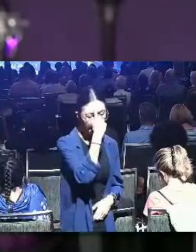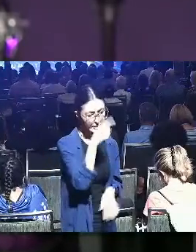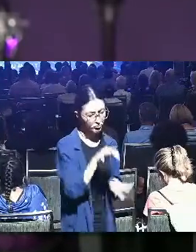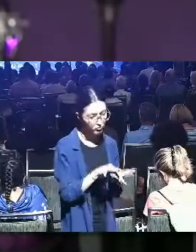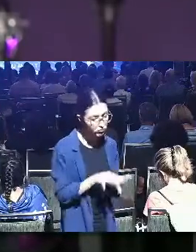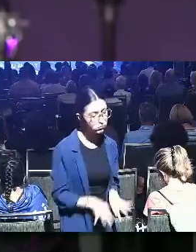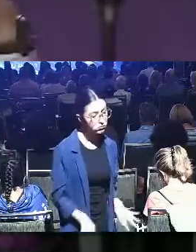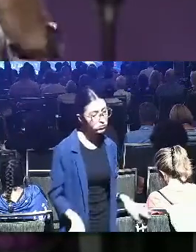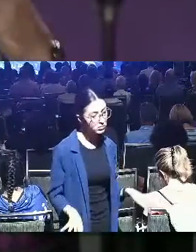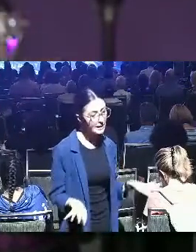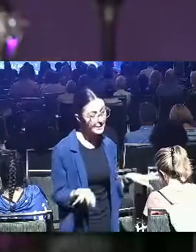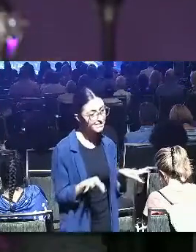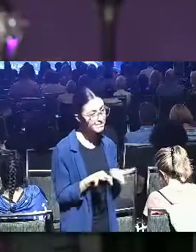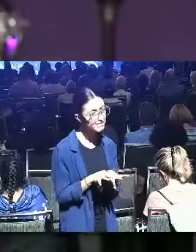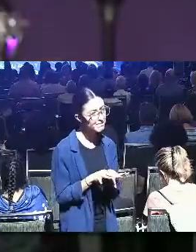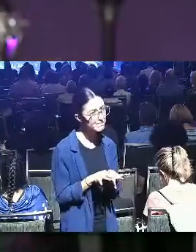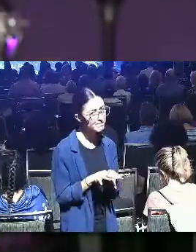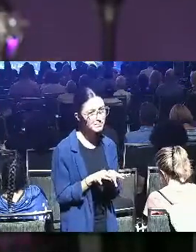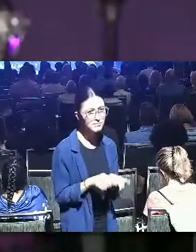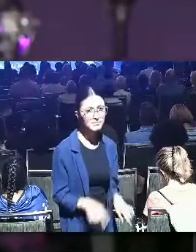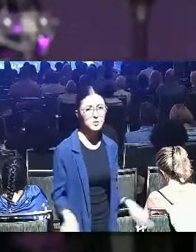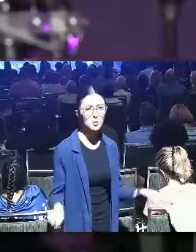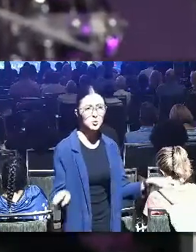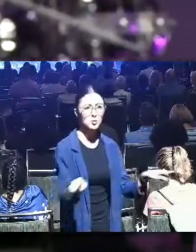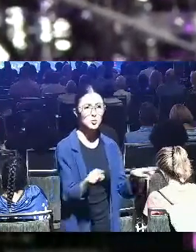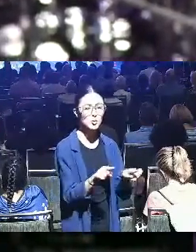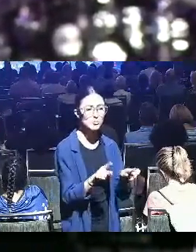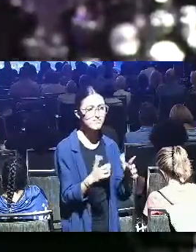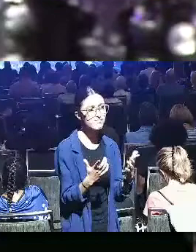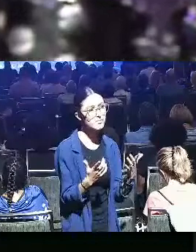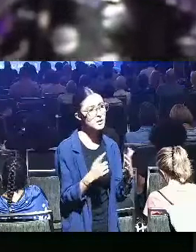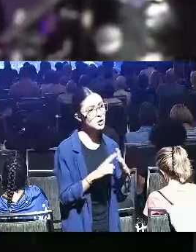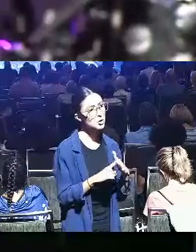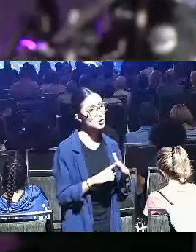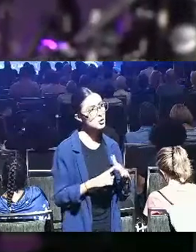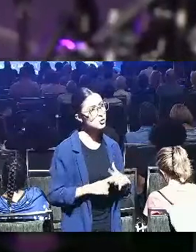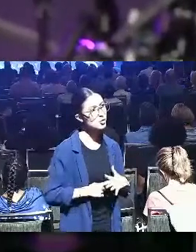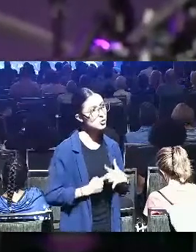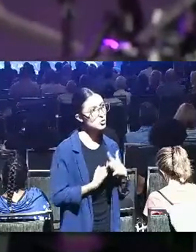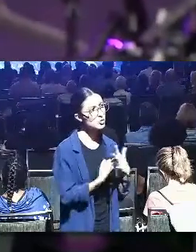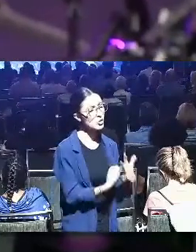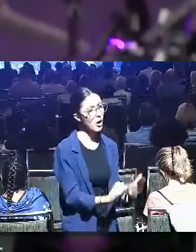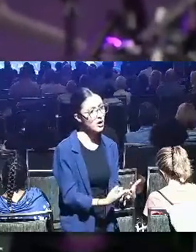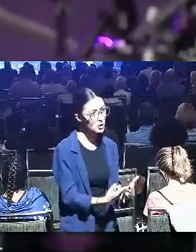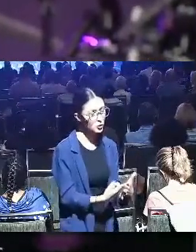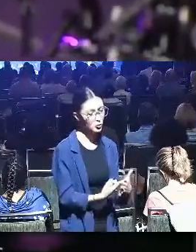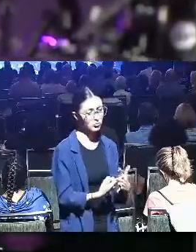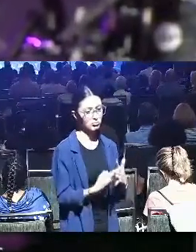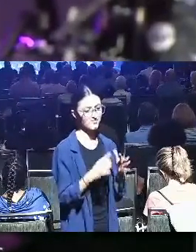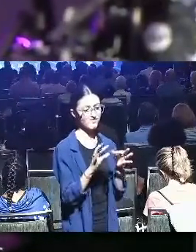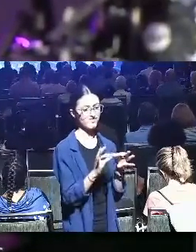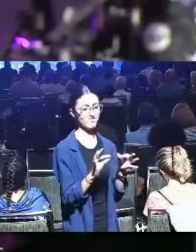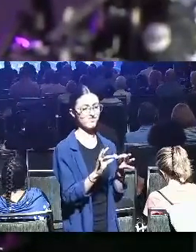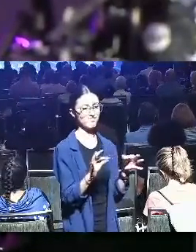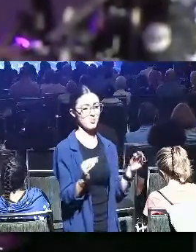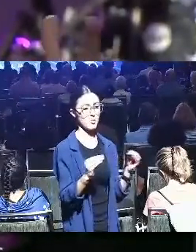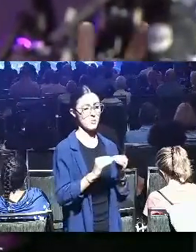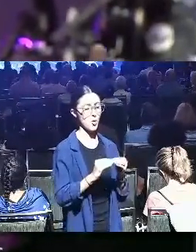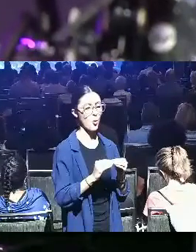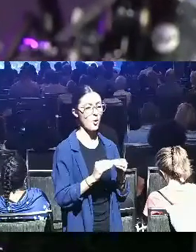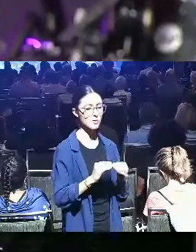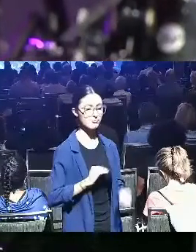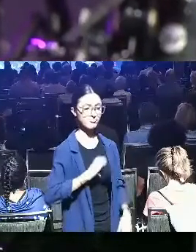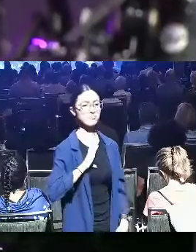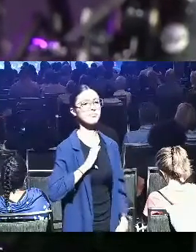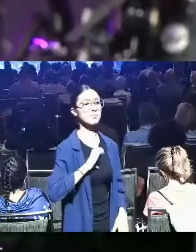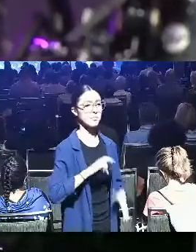that we begin to convince ourselves not with, let's see what's gonna happen, we'll see what happens from this, but what won't we